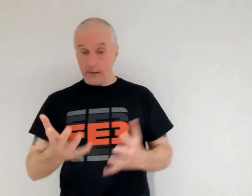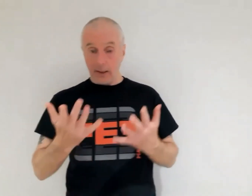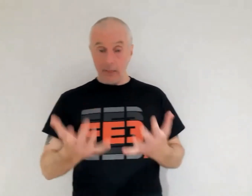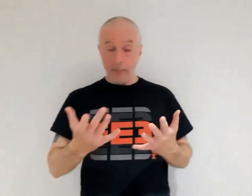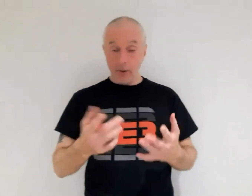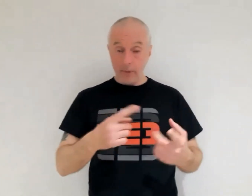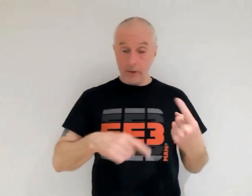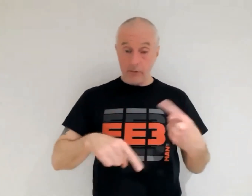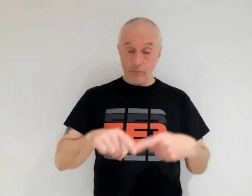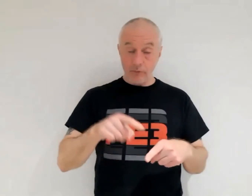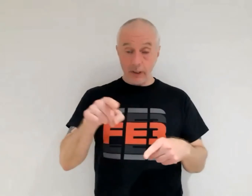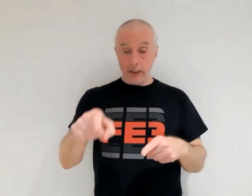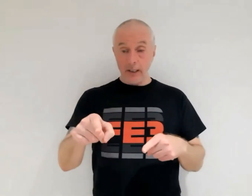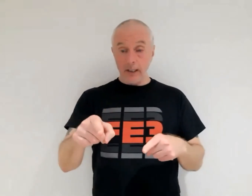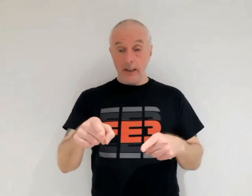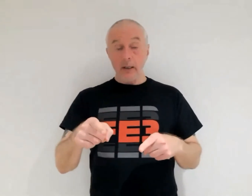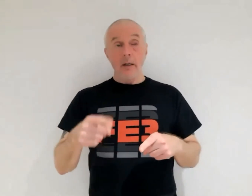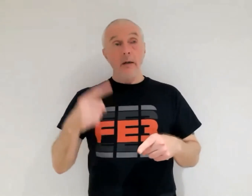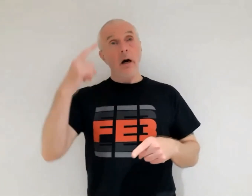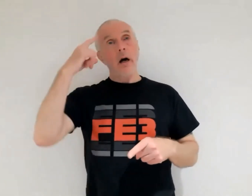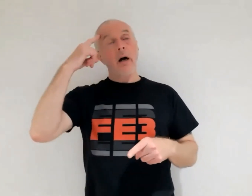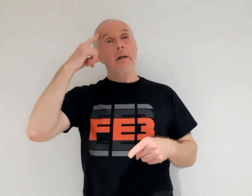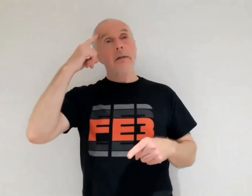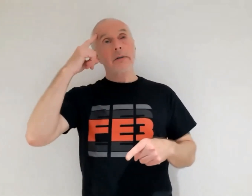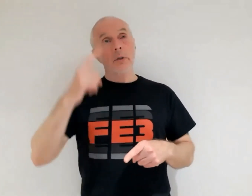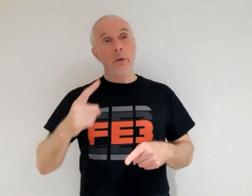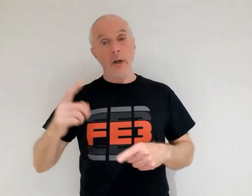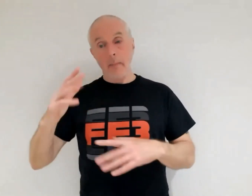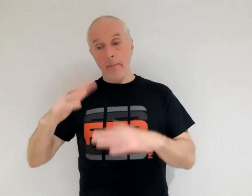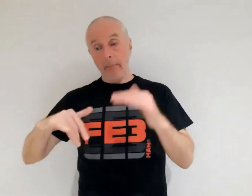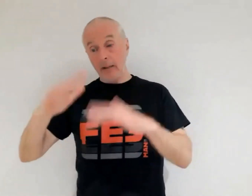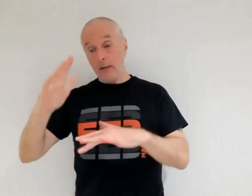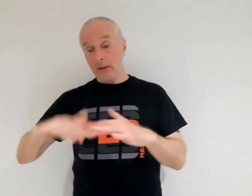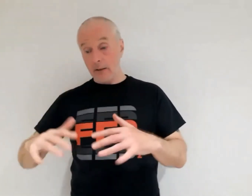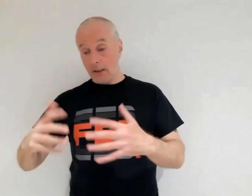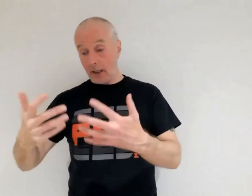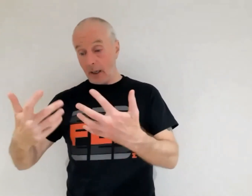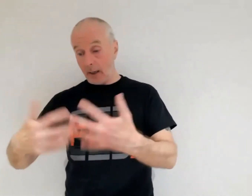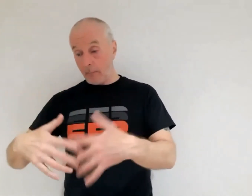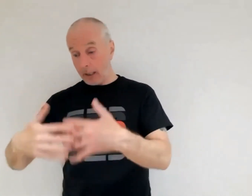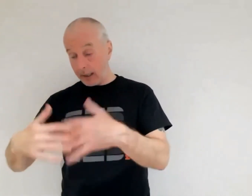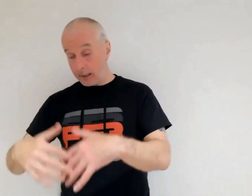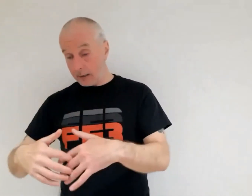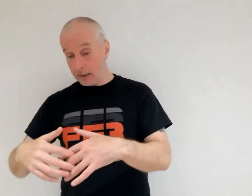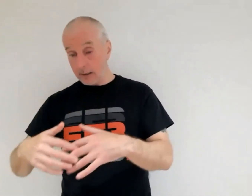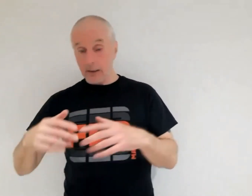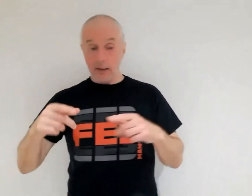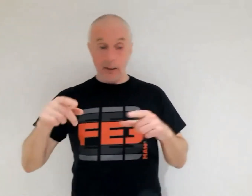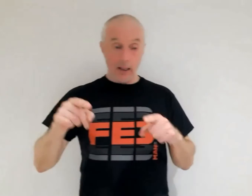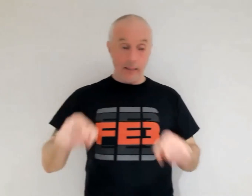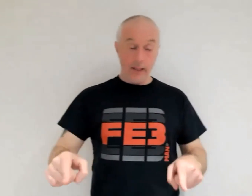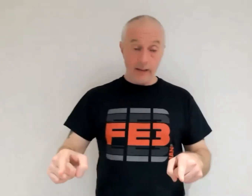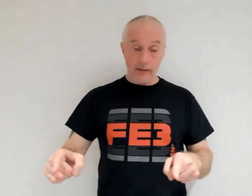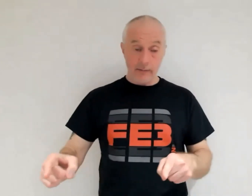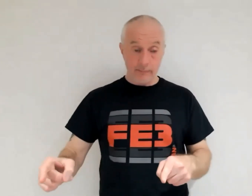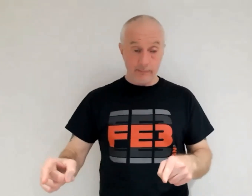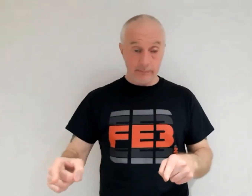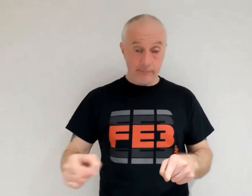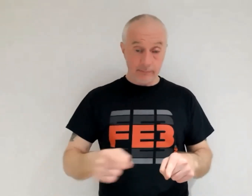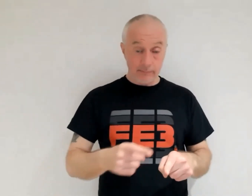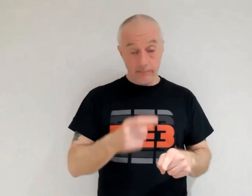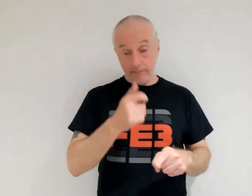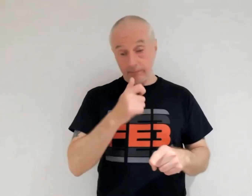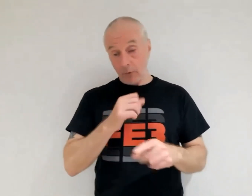The philosophy of hydrogen ready is that you build a hydrogen appliance and then you back engineer it to gas, and